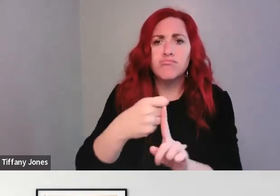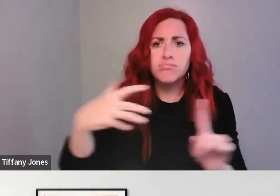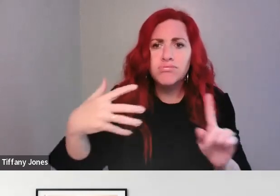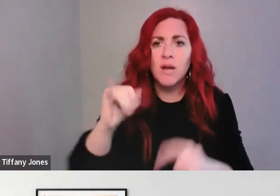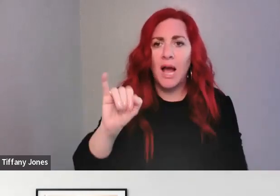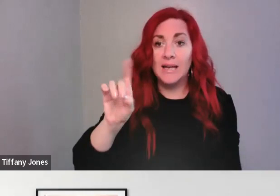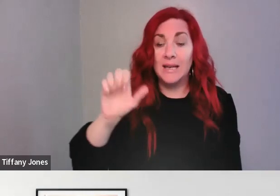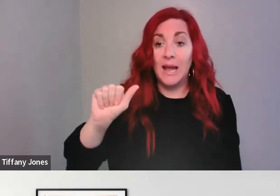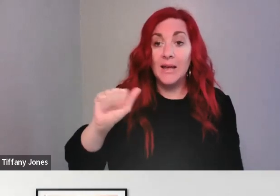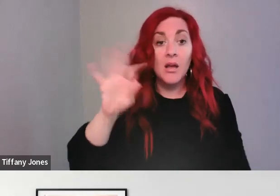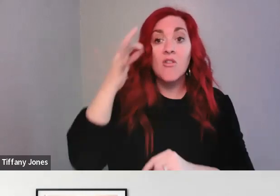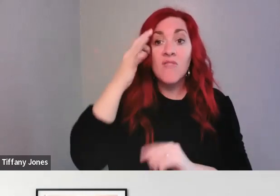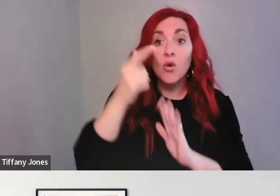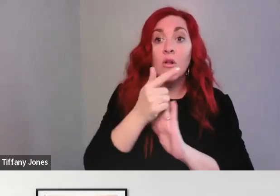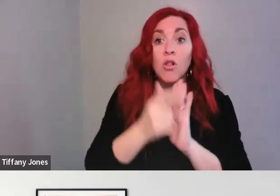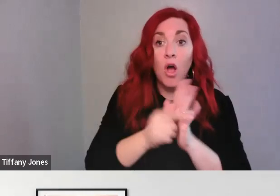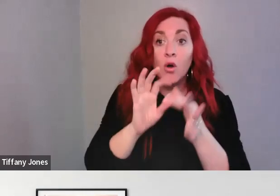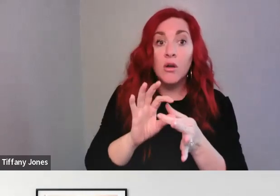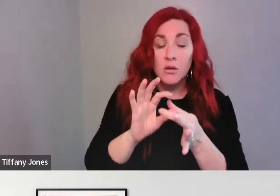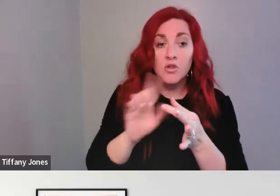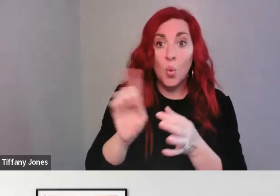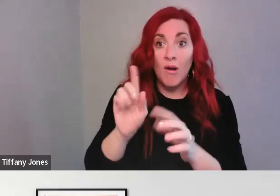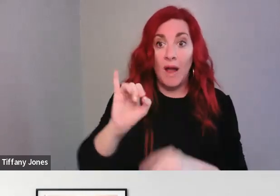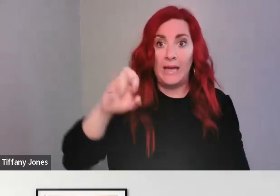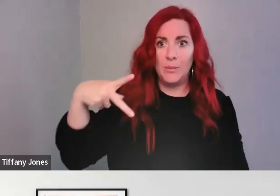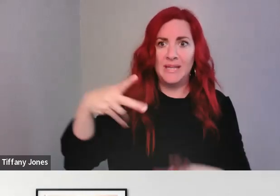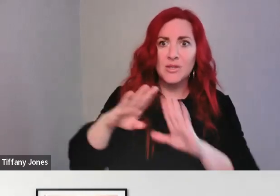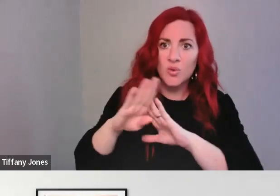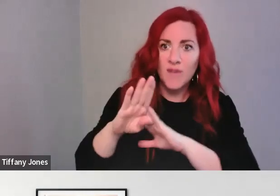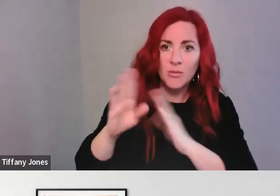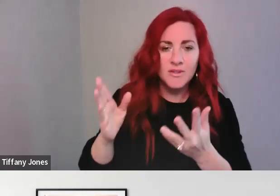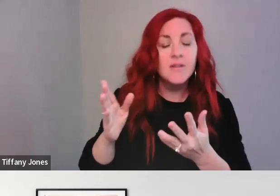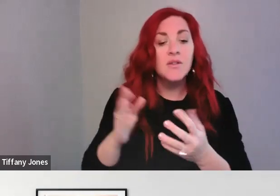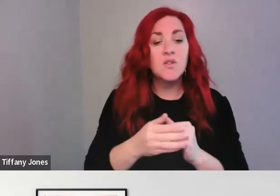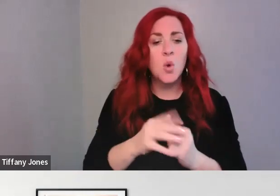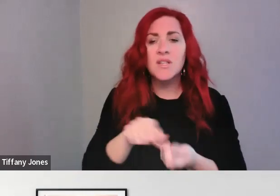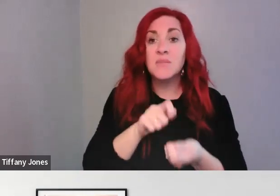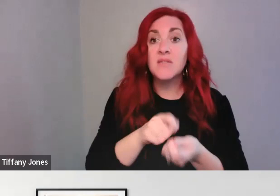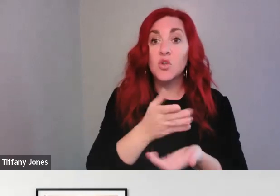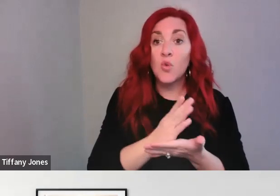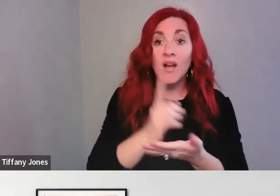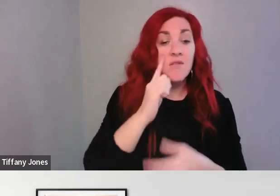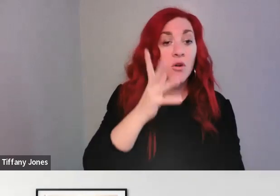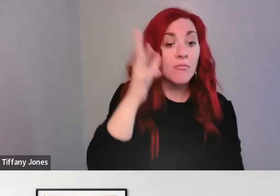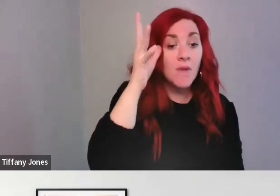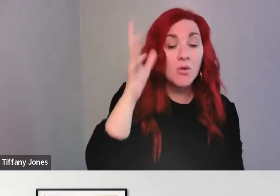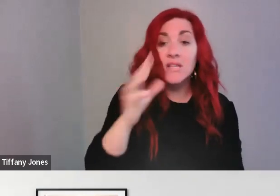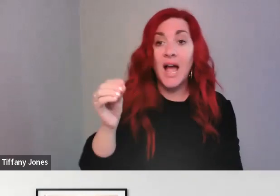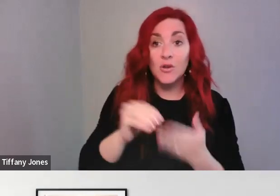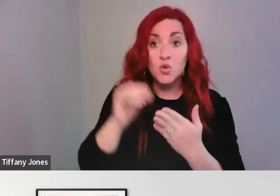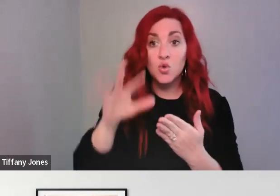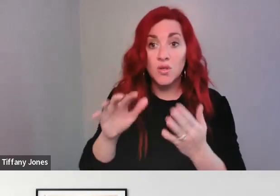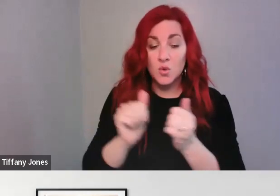where IEPs come from. And there are some really good specific rights that come to parents and students with disabilities